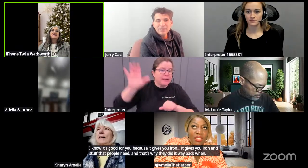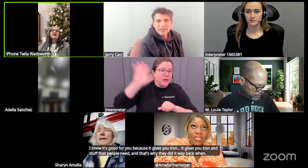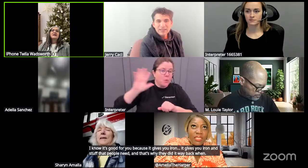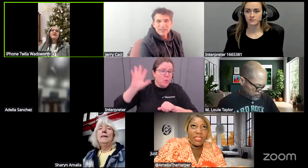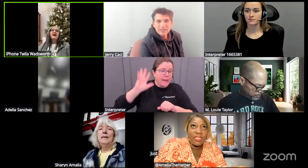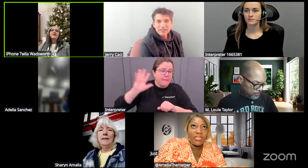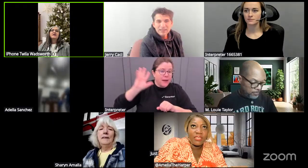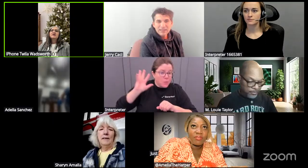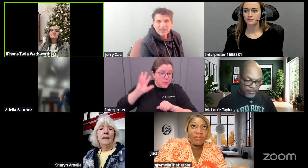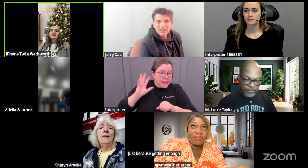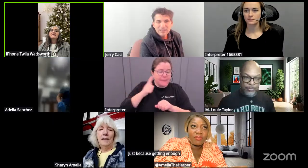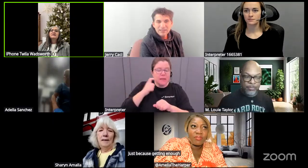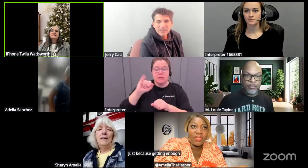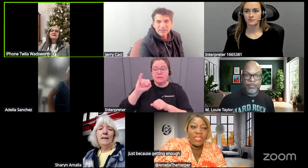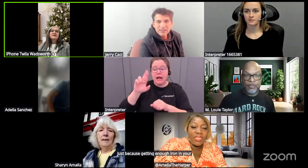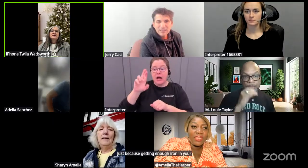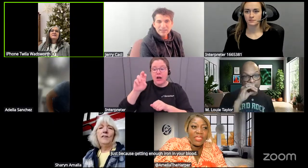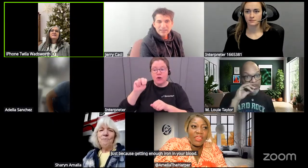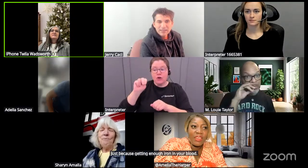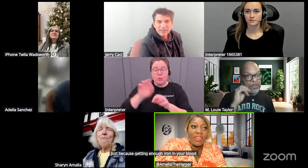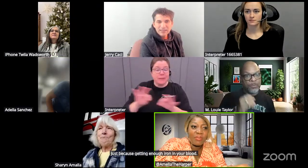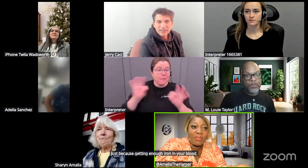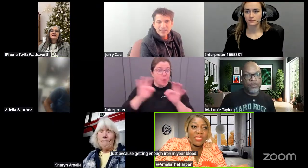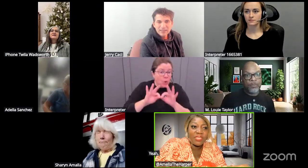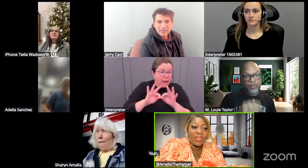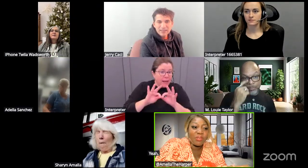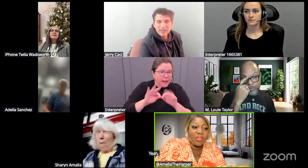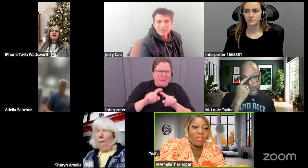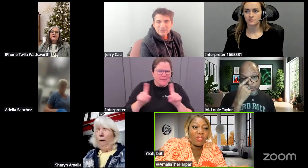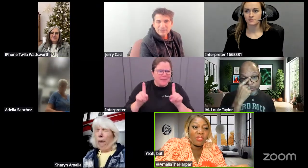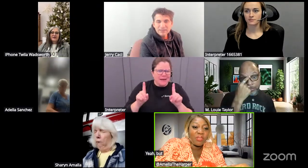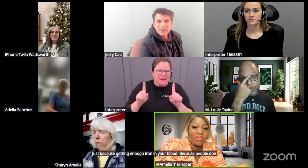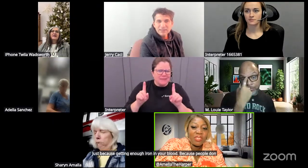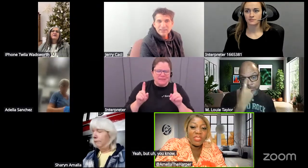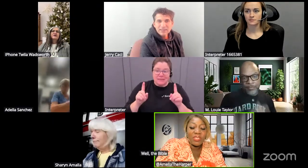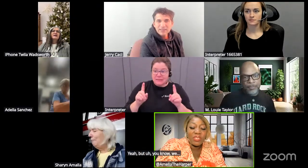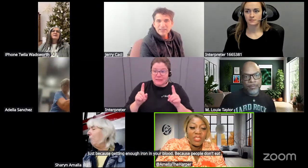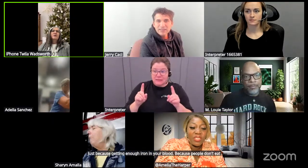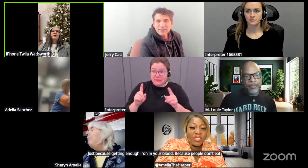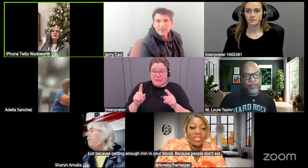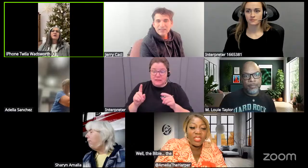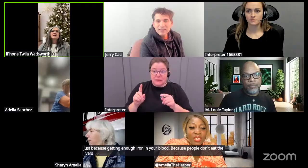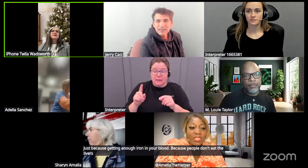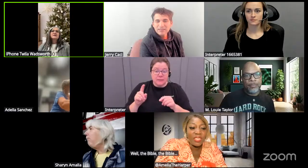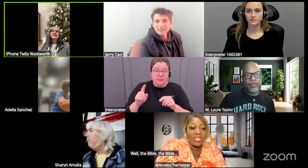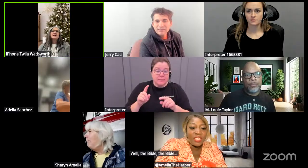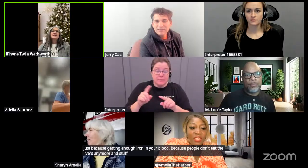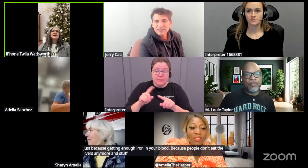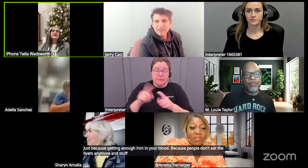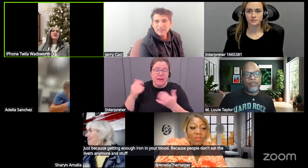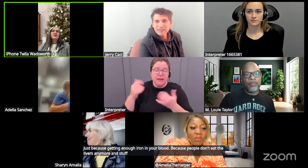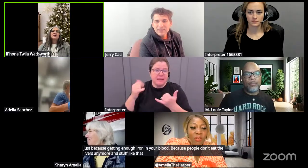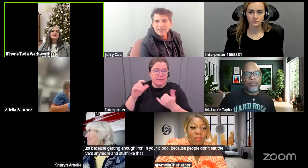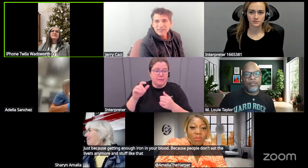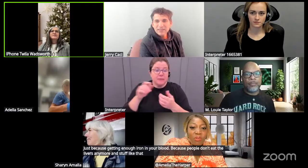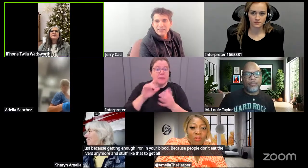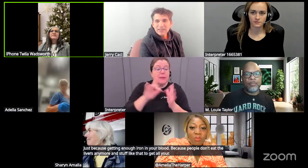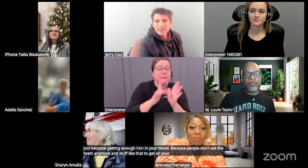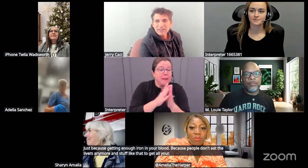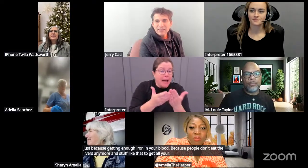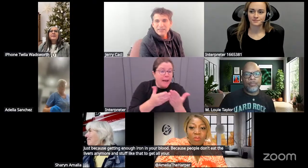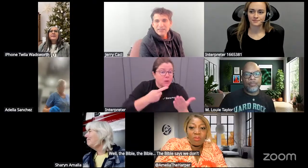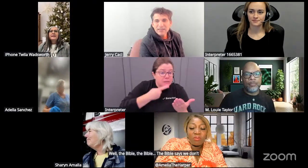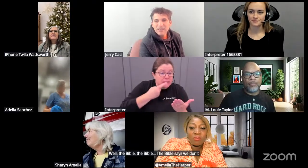because getting enough iron in your blood. Yeah, but Because people The don't eat the The livers Bible, anymore and stuff like that the to get all Bible says your. we don't